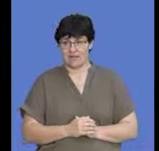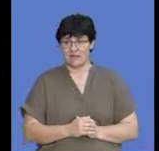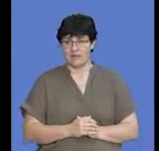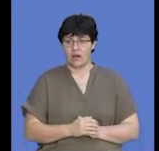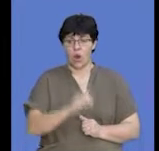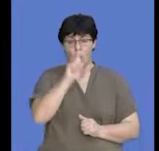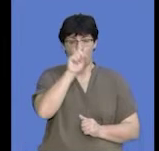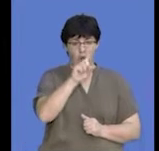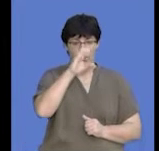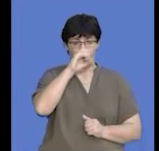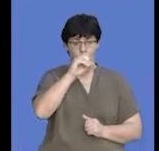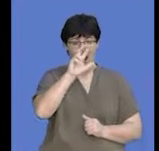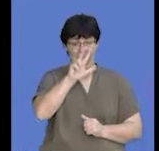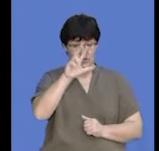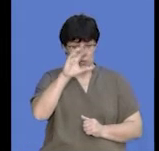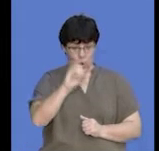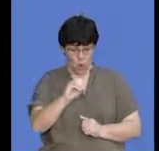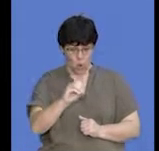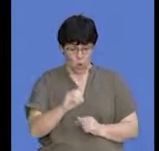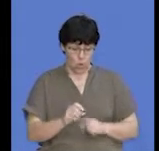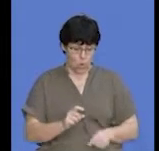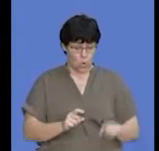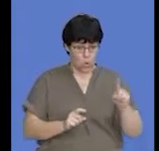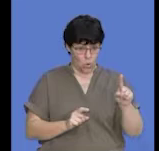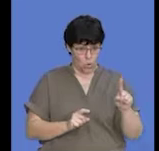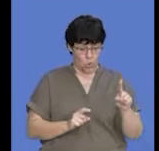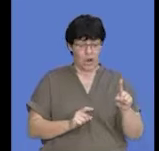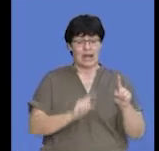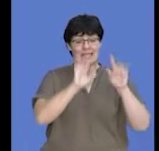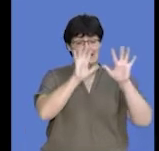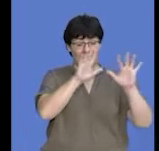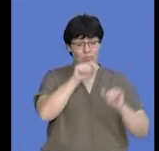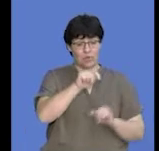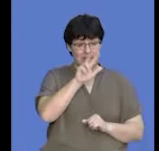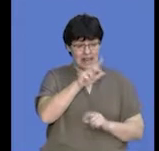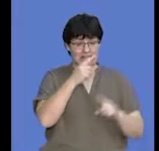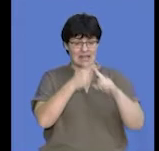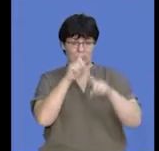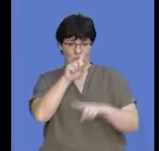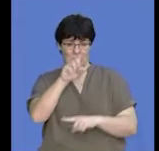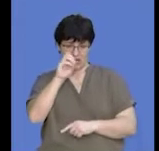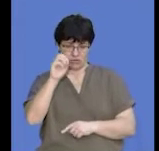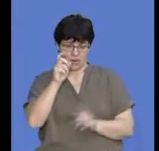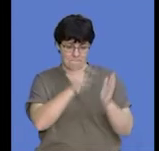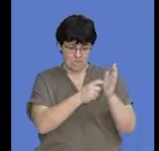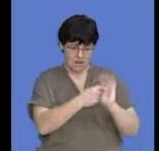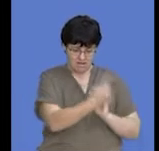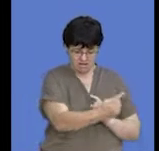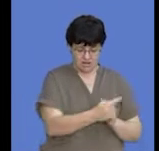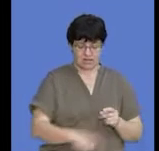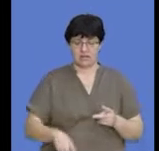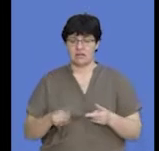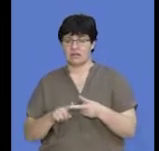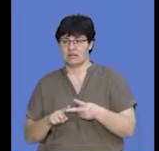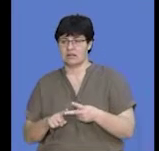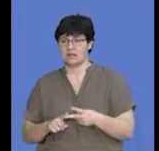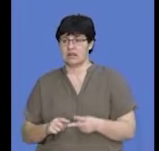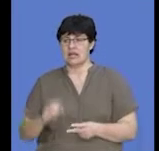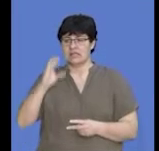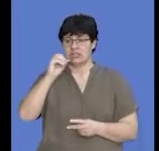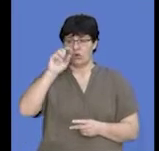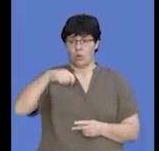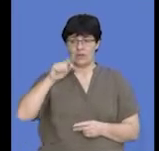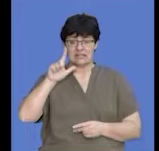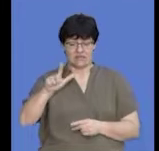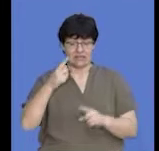1080 is the answer for 10.8 times 100. 1 mark. 0,7 centimeters